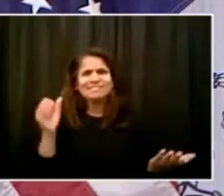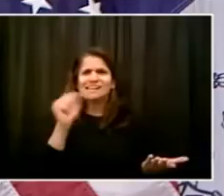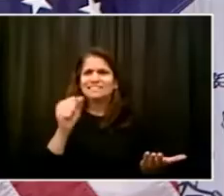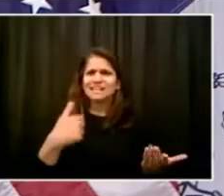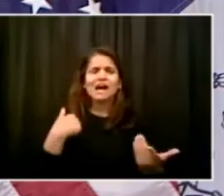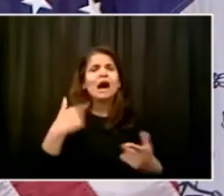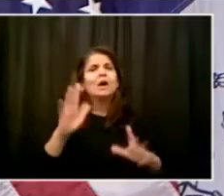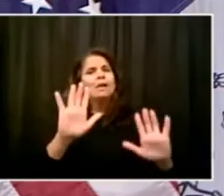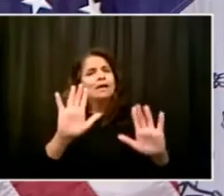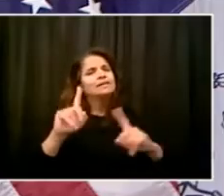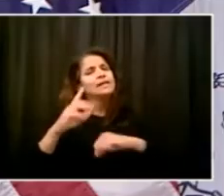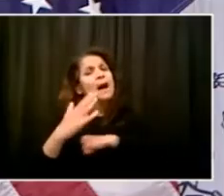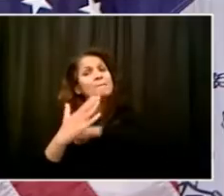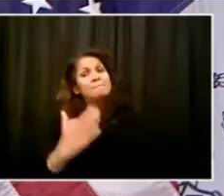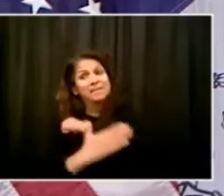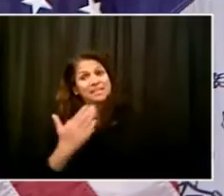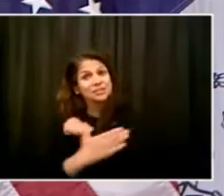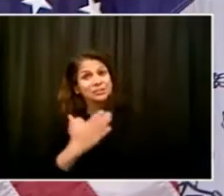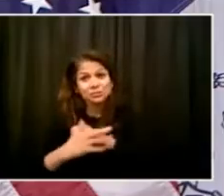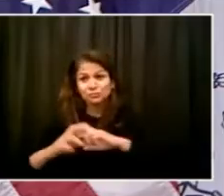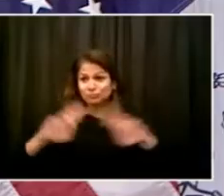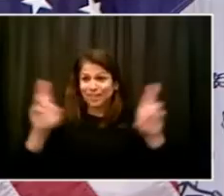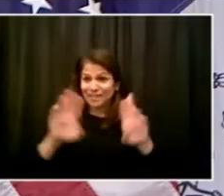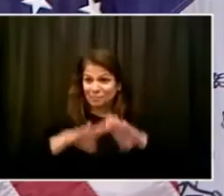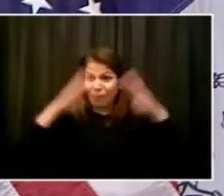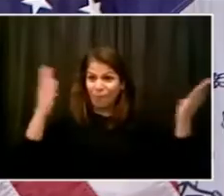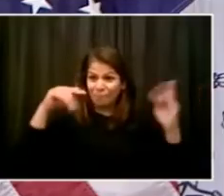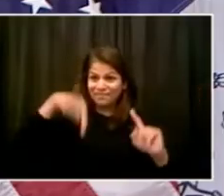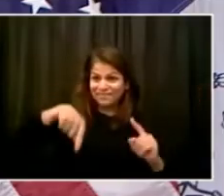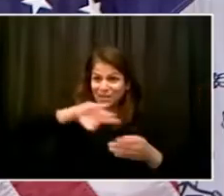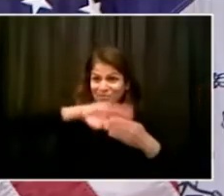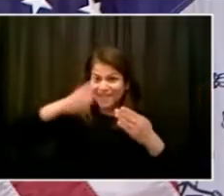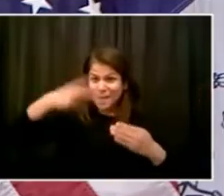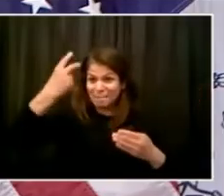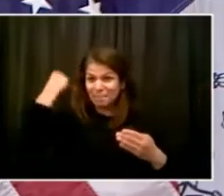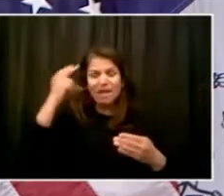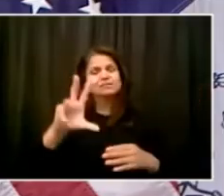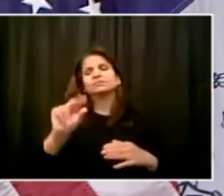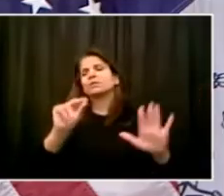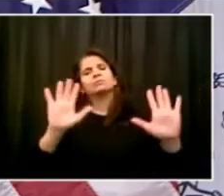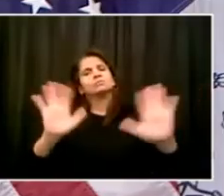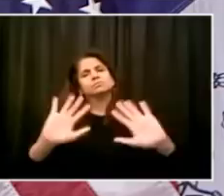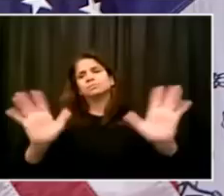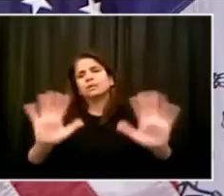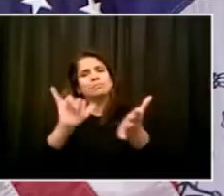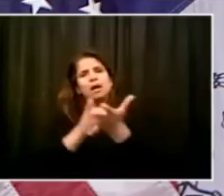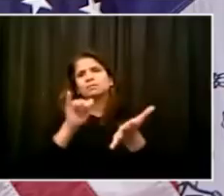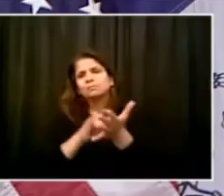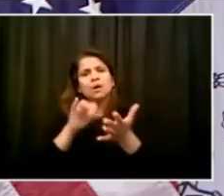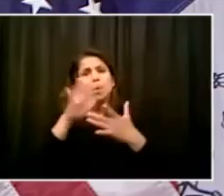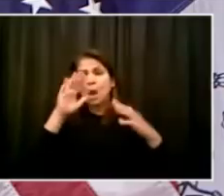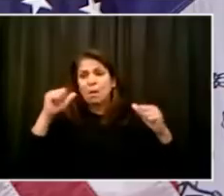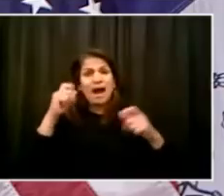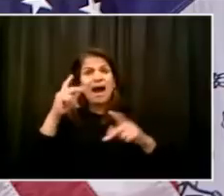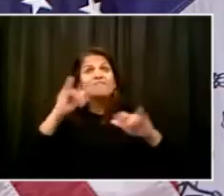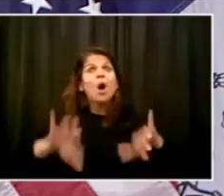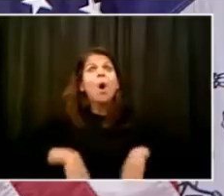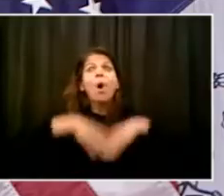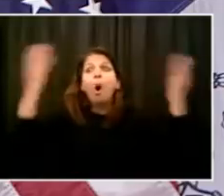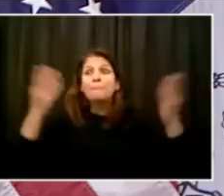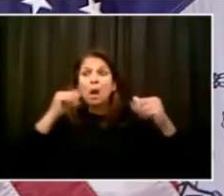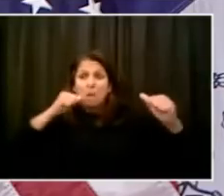mainly going by car, where beaches don't get crowded the way ours do, if that's what works for them, I respect